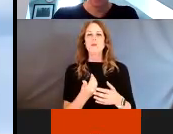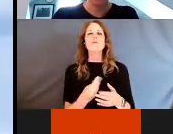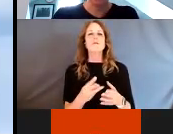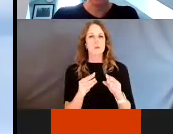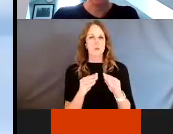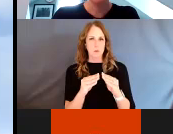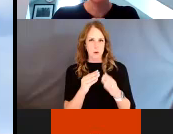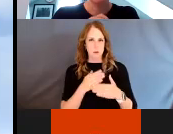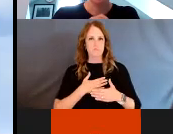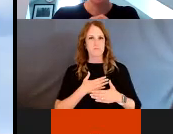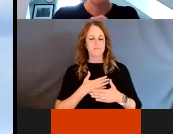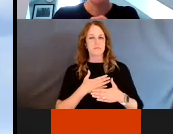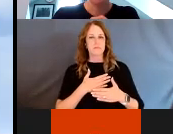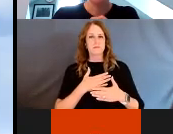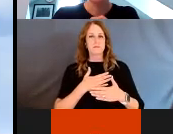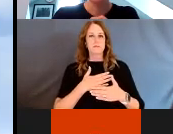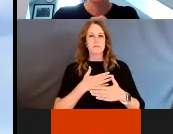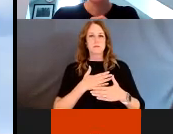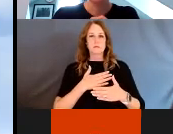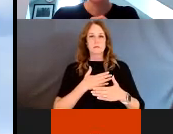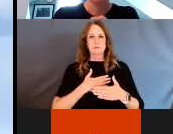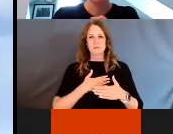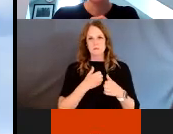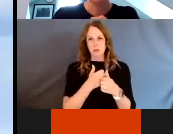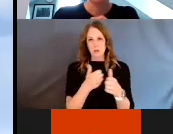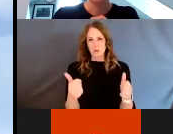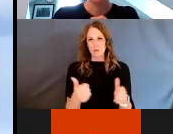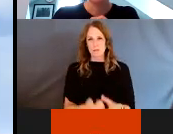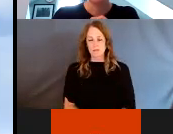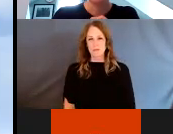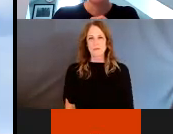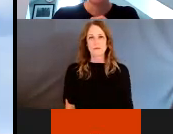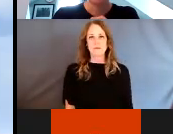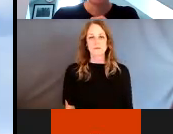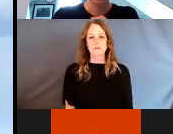deep breaths like this one on your own.